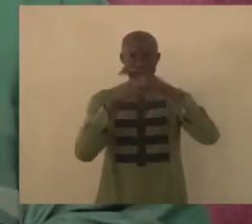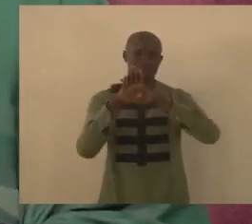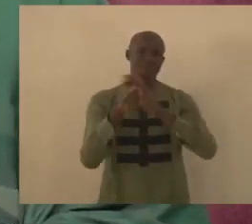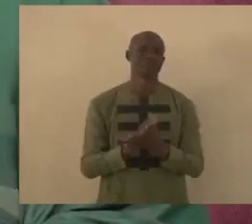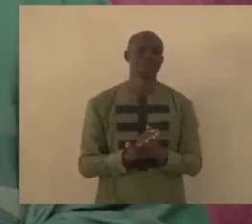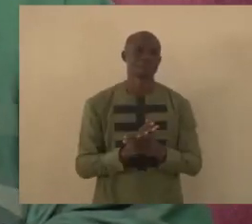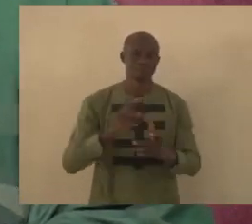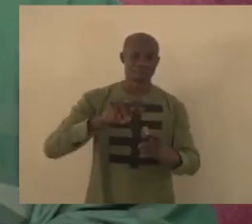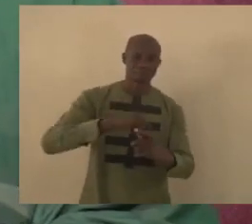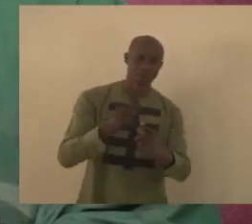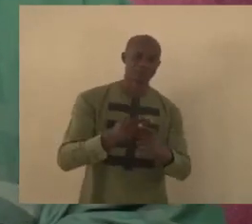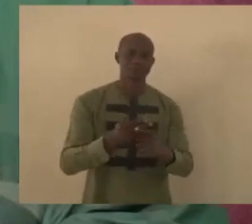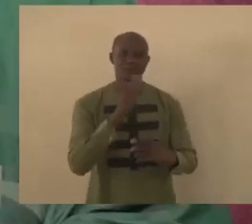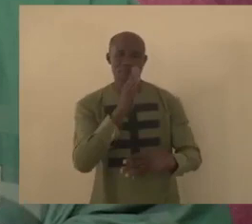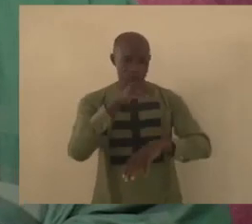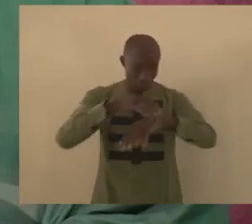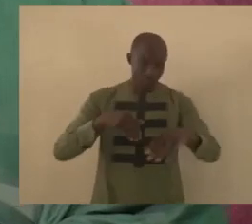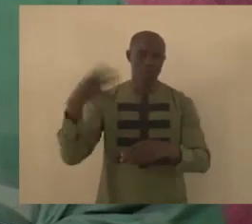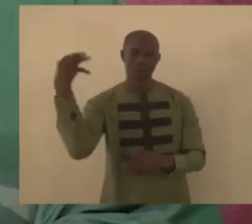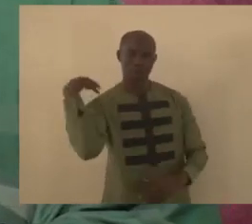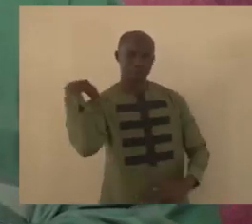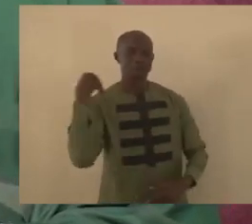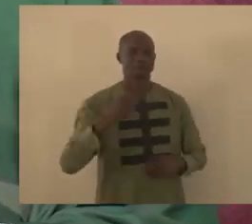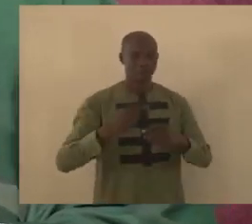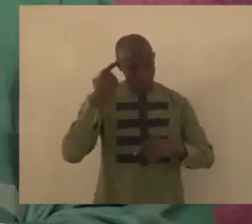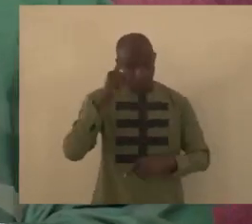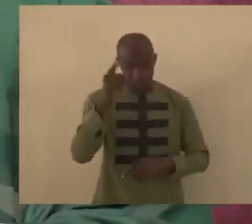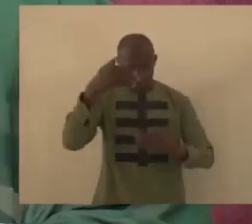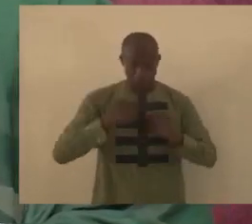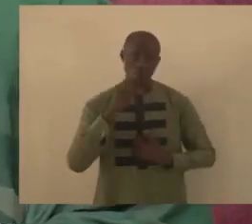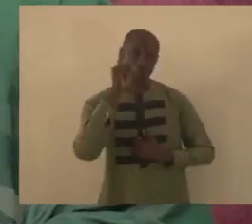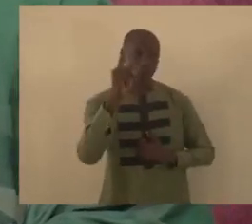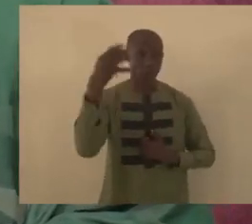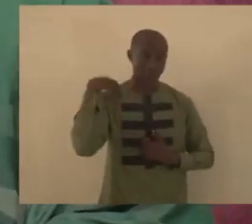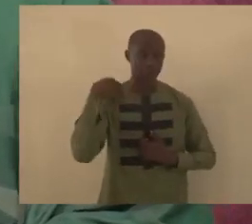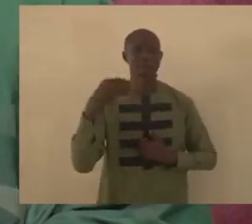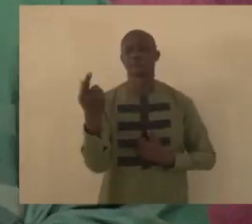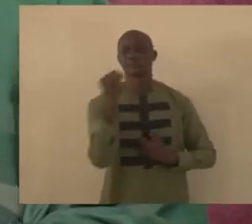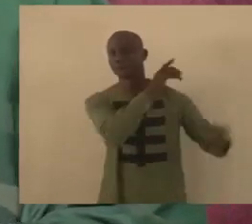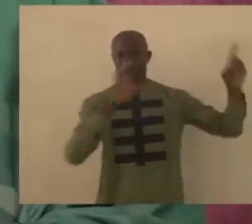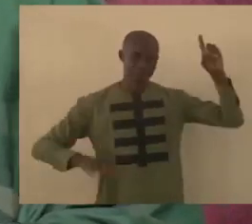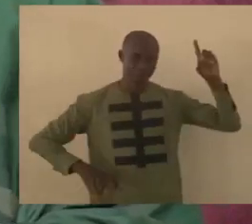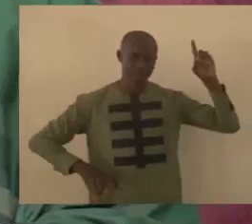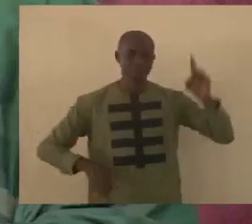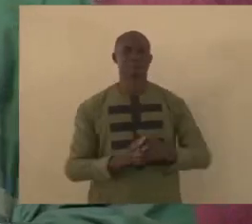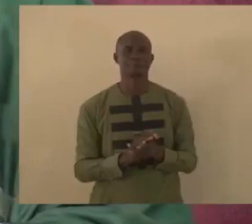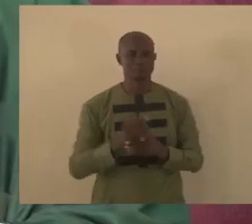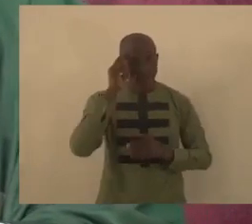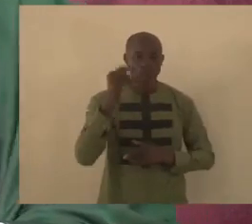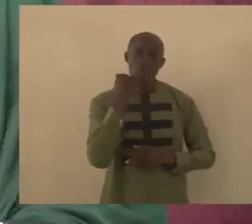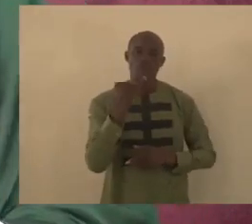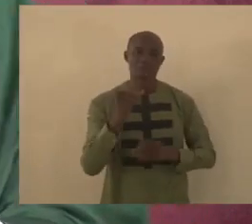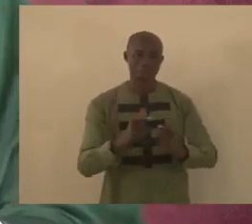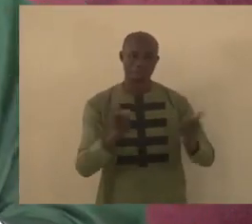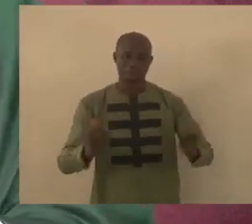heaven. Neither be called masters, for you have one master, the Christ.